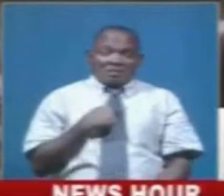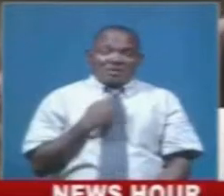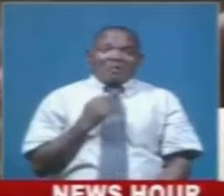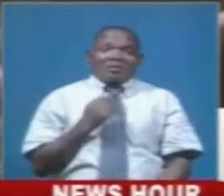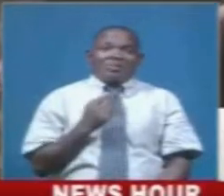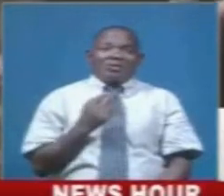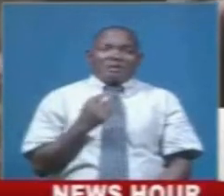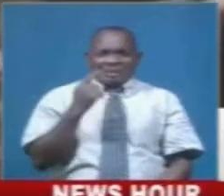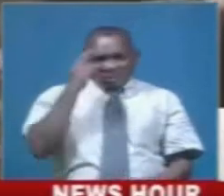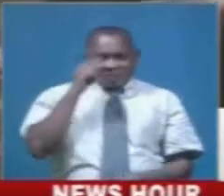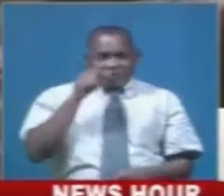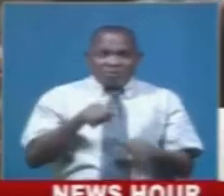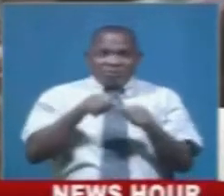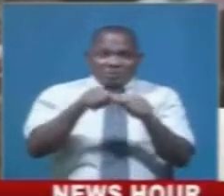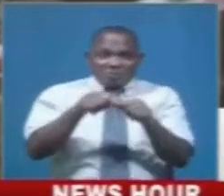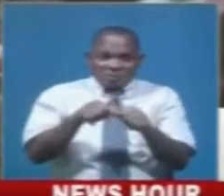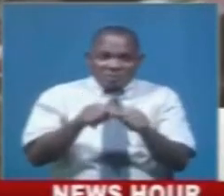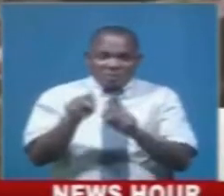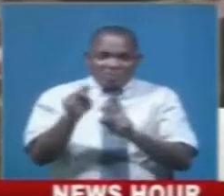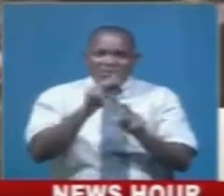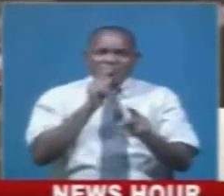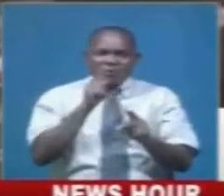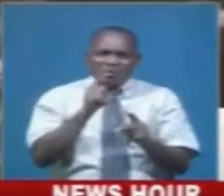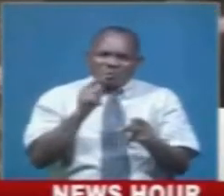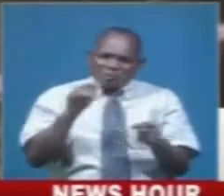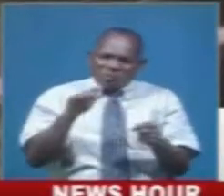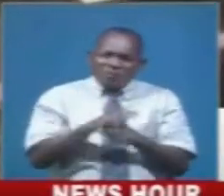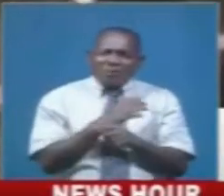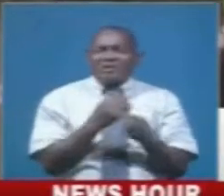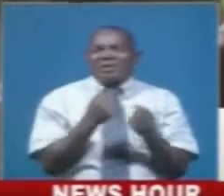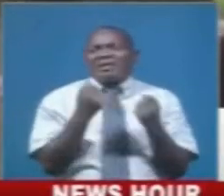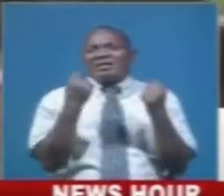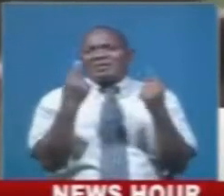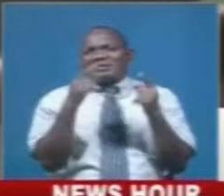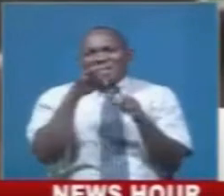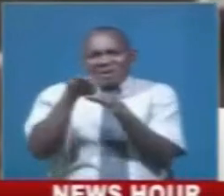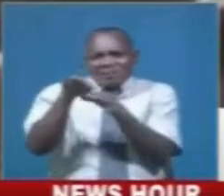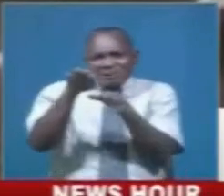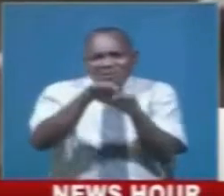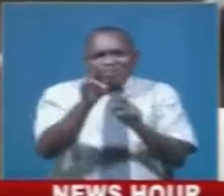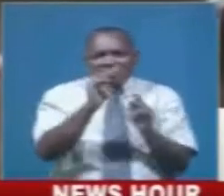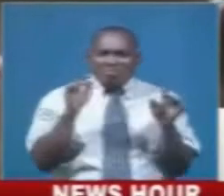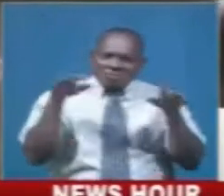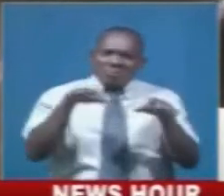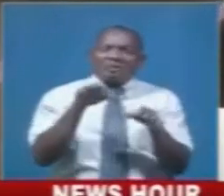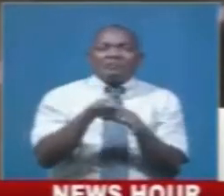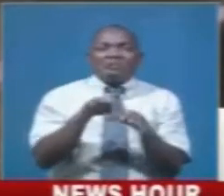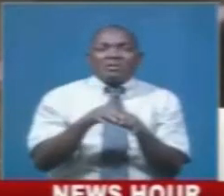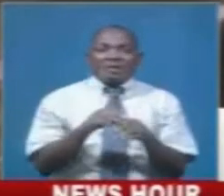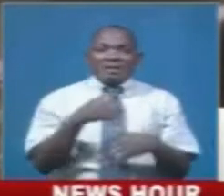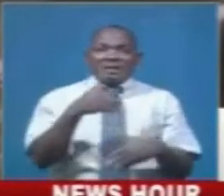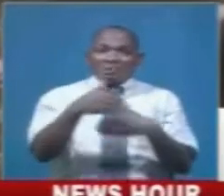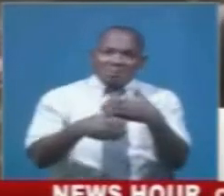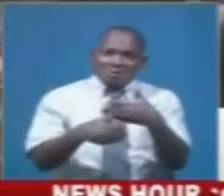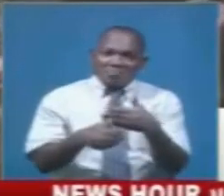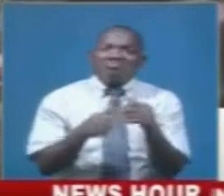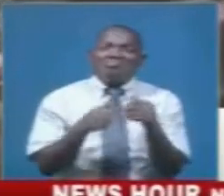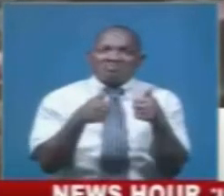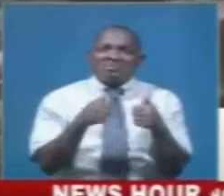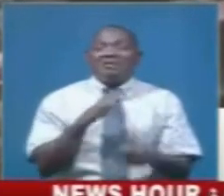this way, okay, so that people understand, okay, and you will have faith in the process. Okay. Yeah,